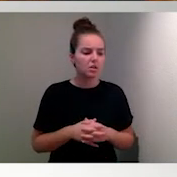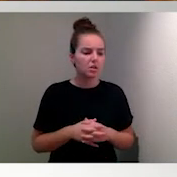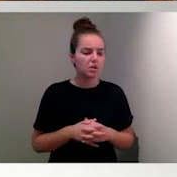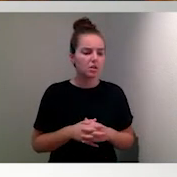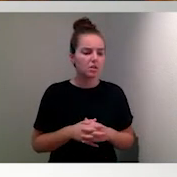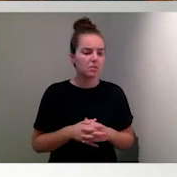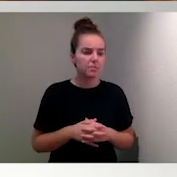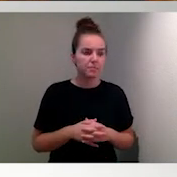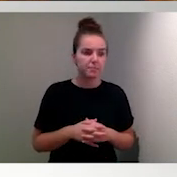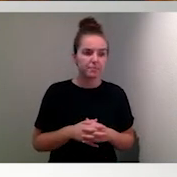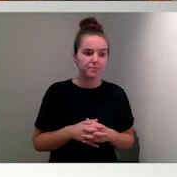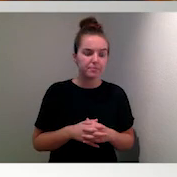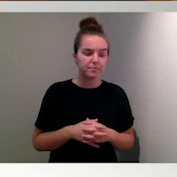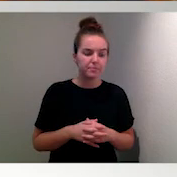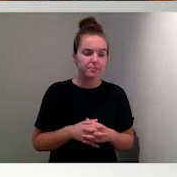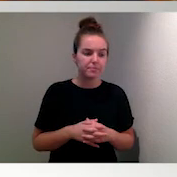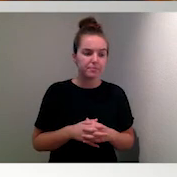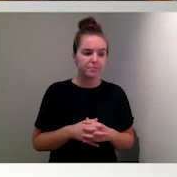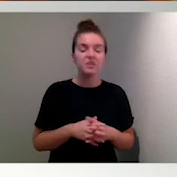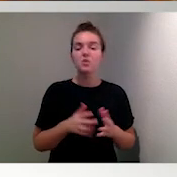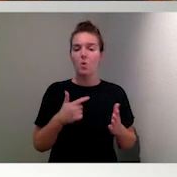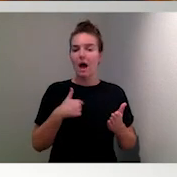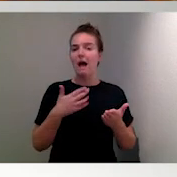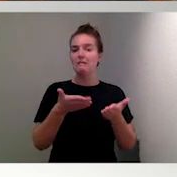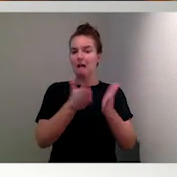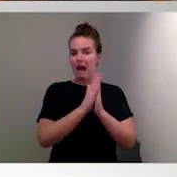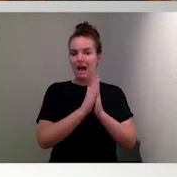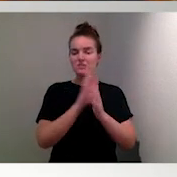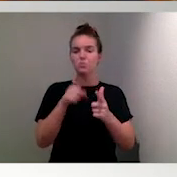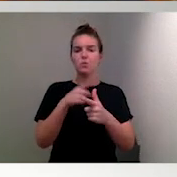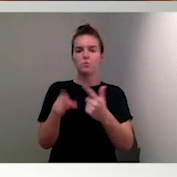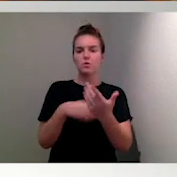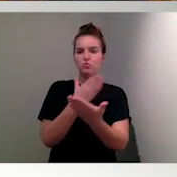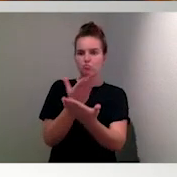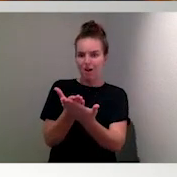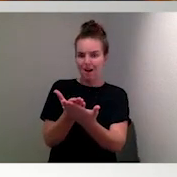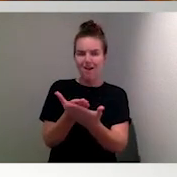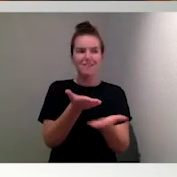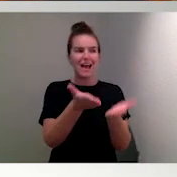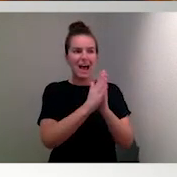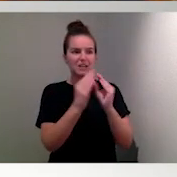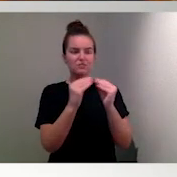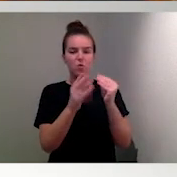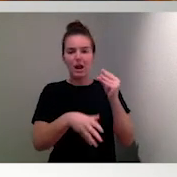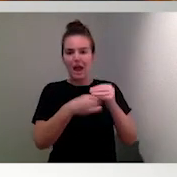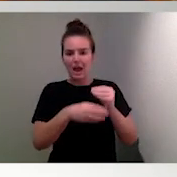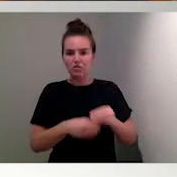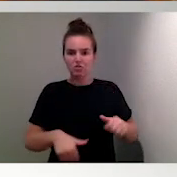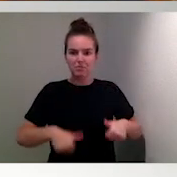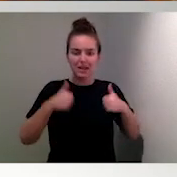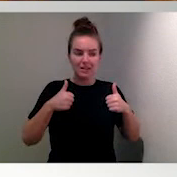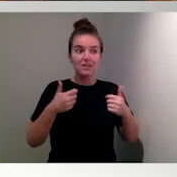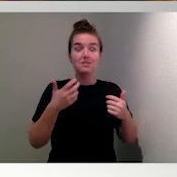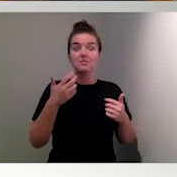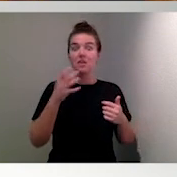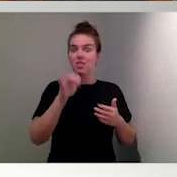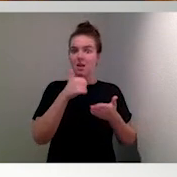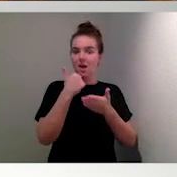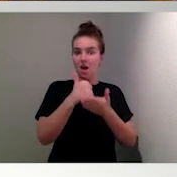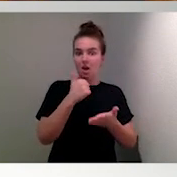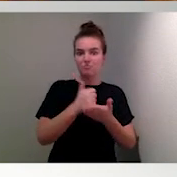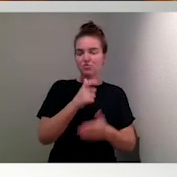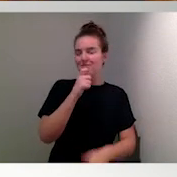is one thing that helps because you're not waiting for other people to come in and disturb you and then, well, you don't want to be in your pajamas necessarily or